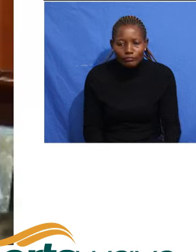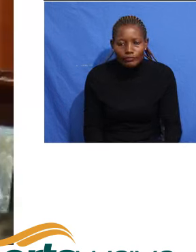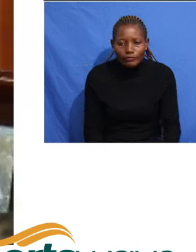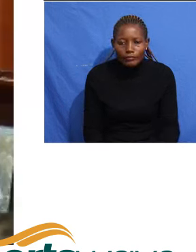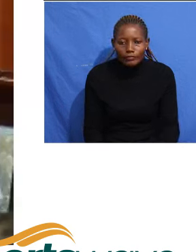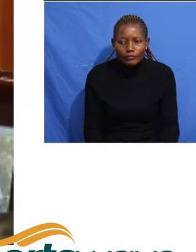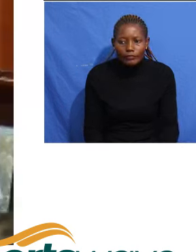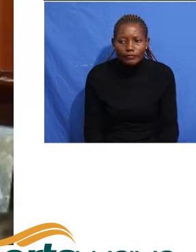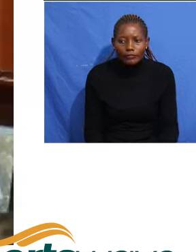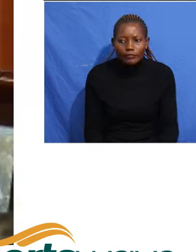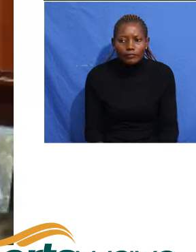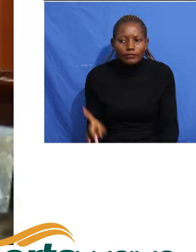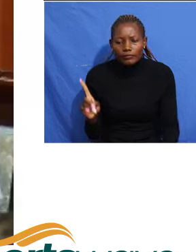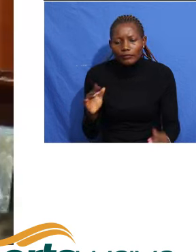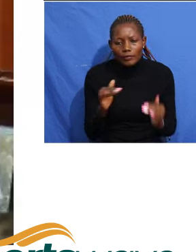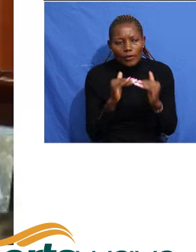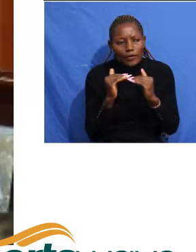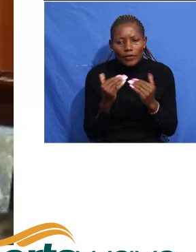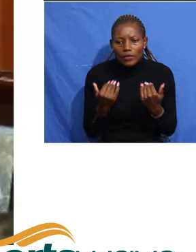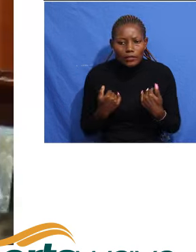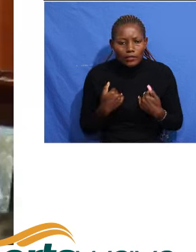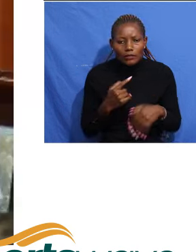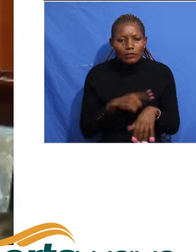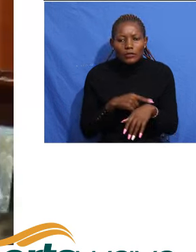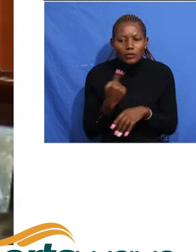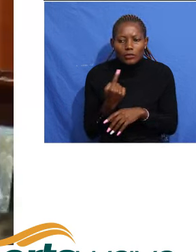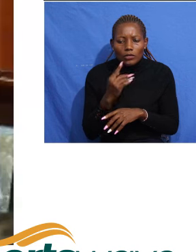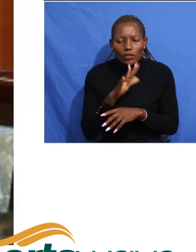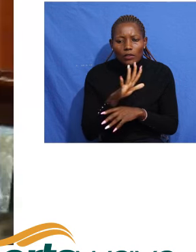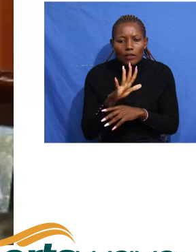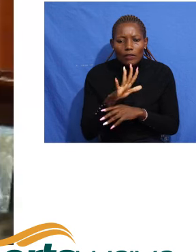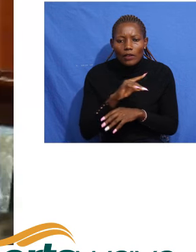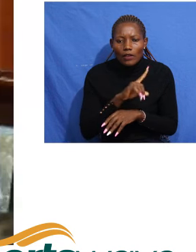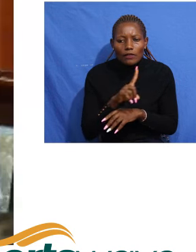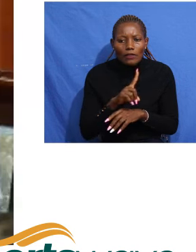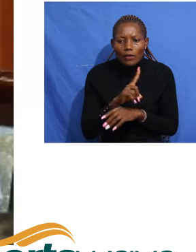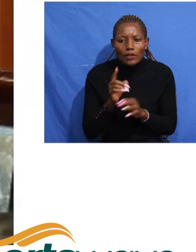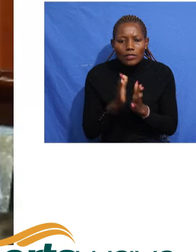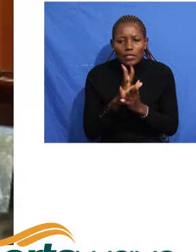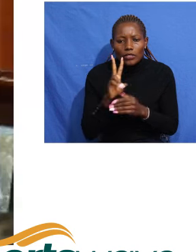and our average sleep time is only 5 hours and 28 minutes.